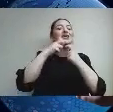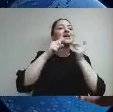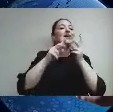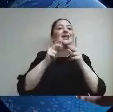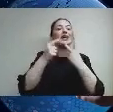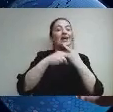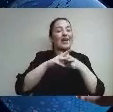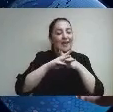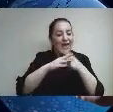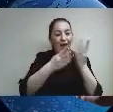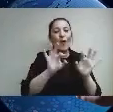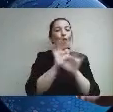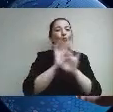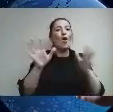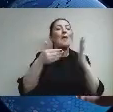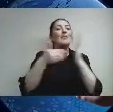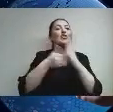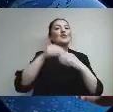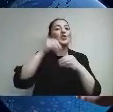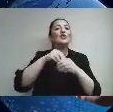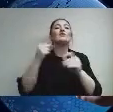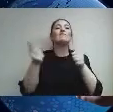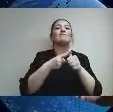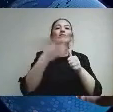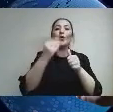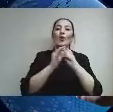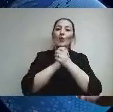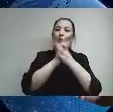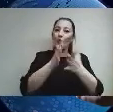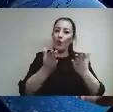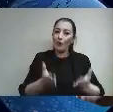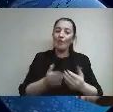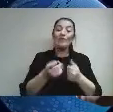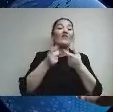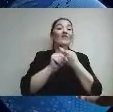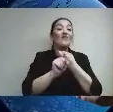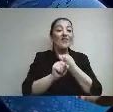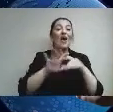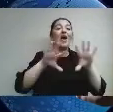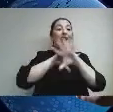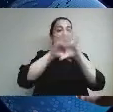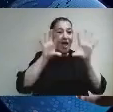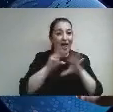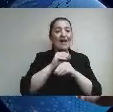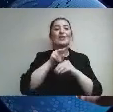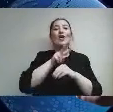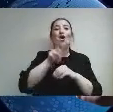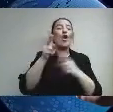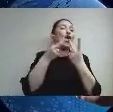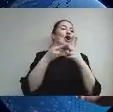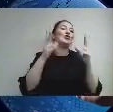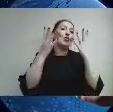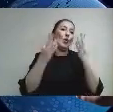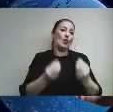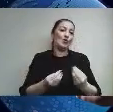experiences. And I say Godspeed, both in Turkey and around the world.